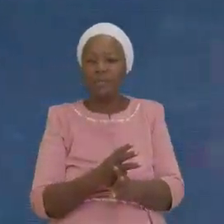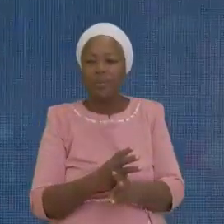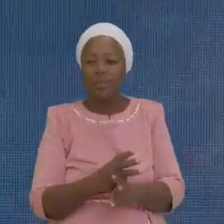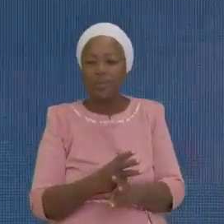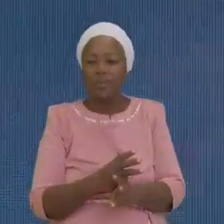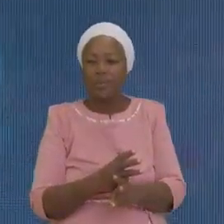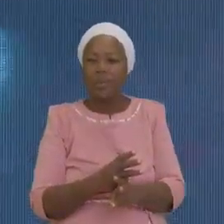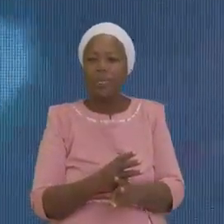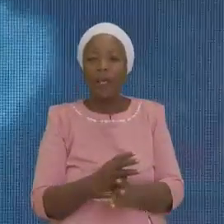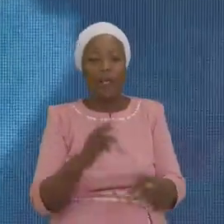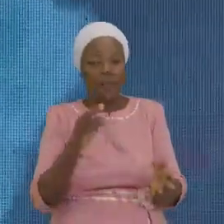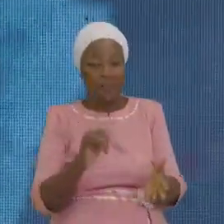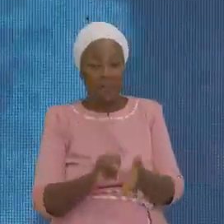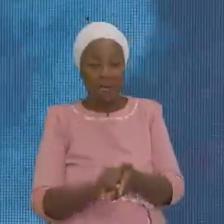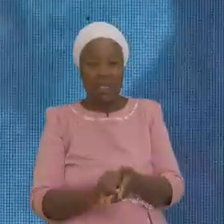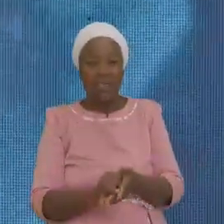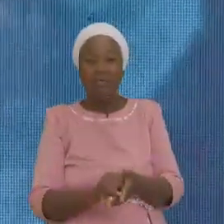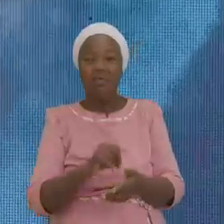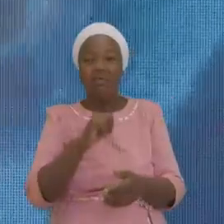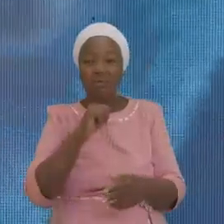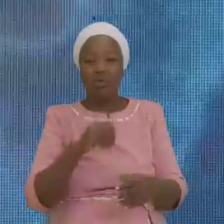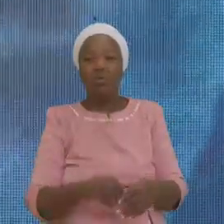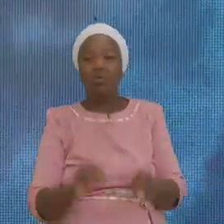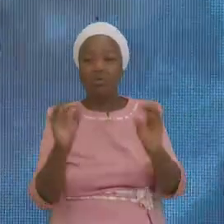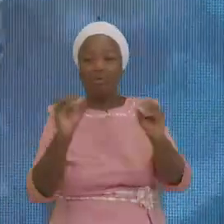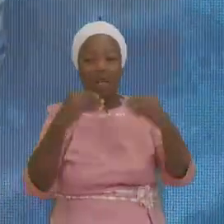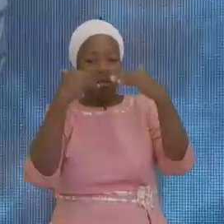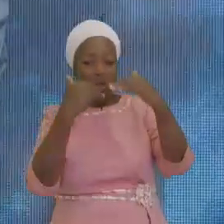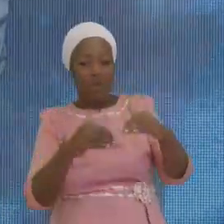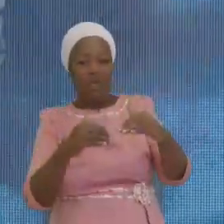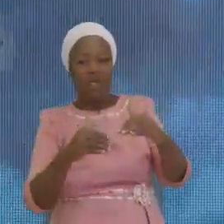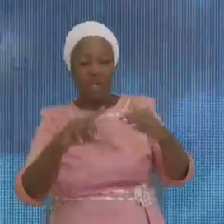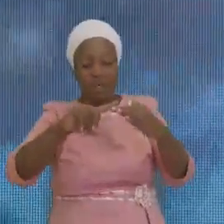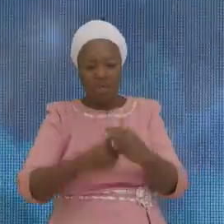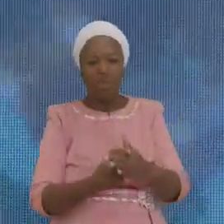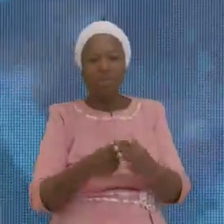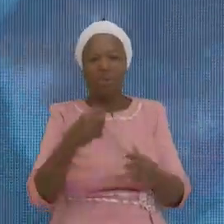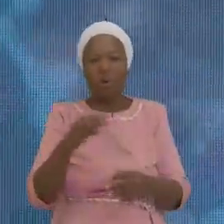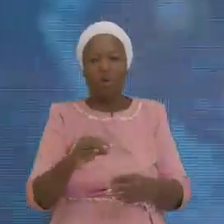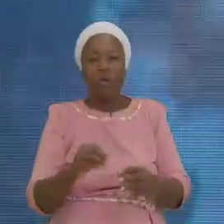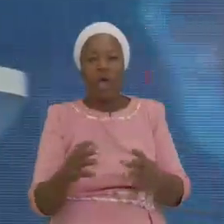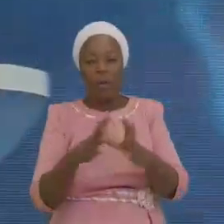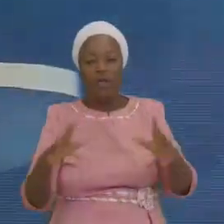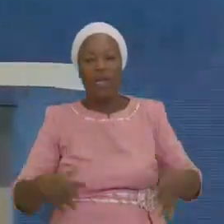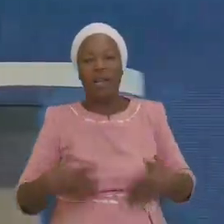The inexhaustible source of abundant life.